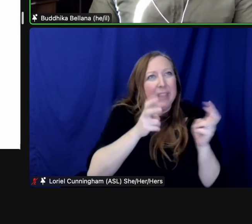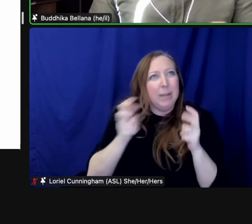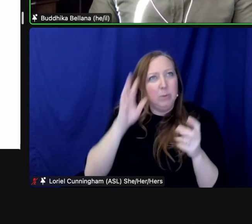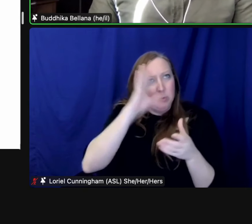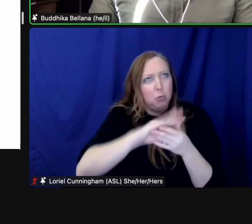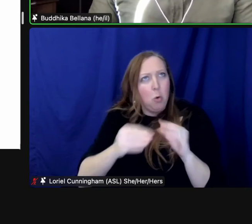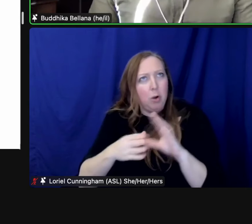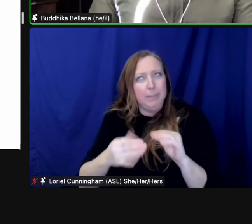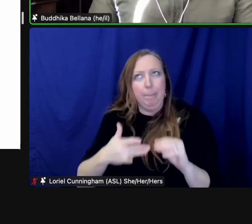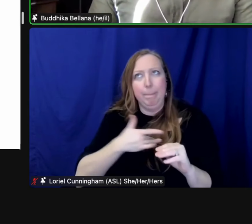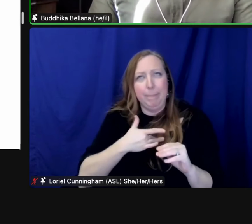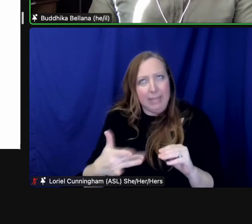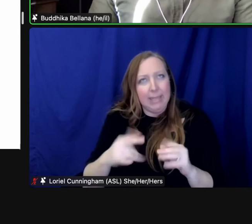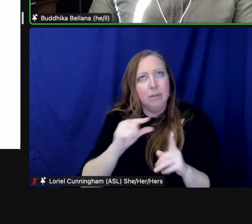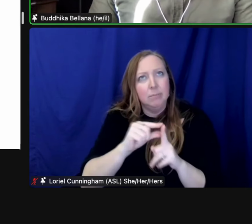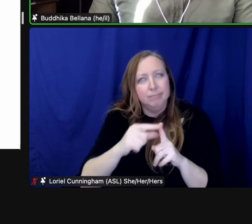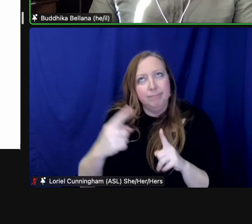the shallower levels of processing.